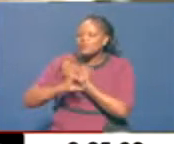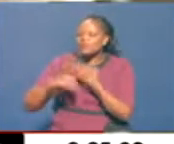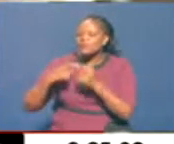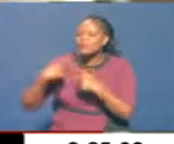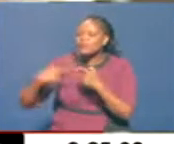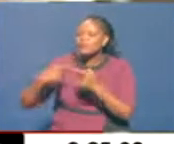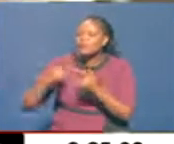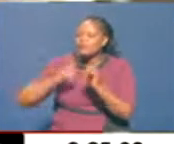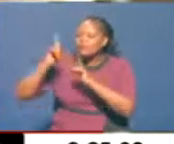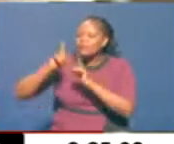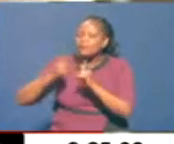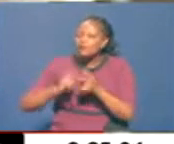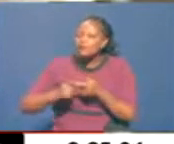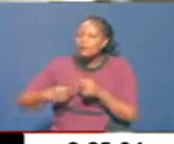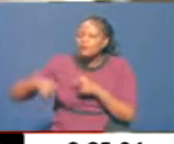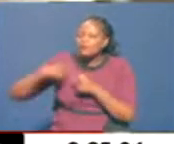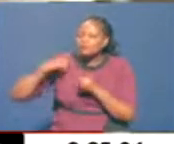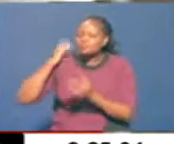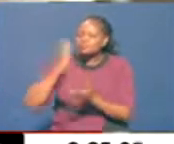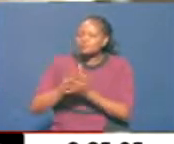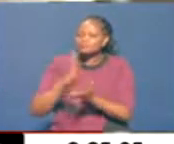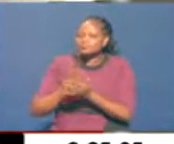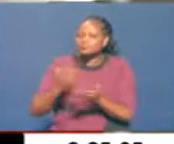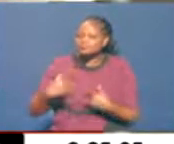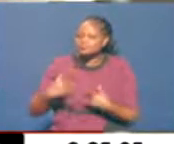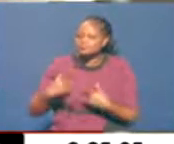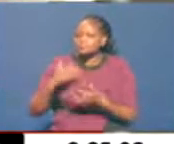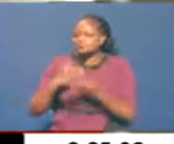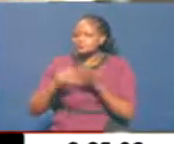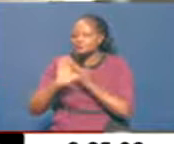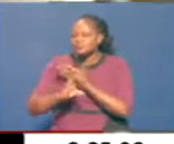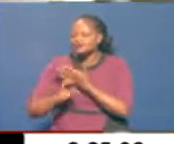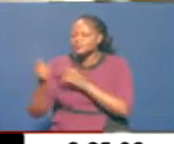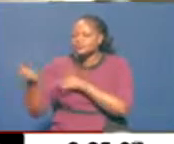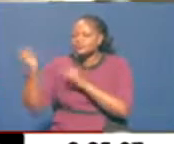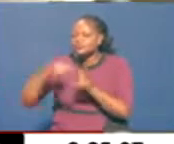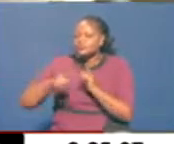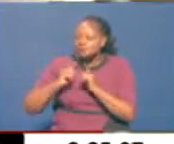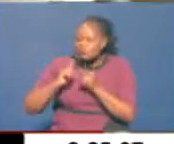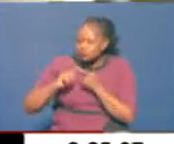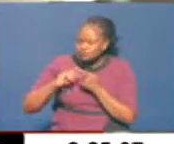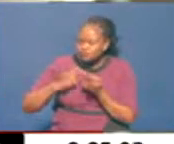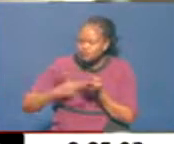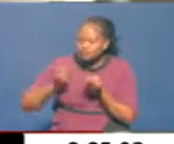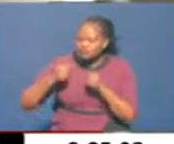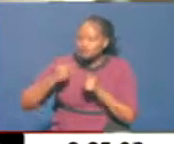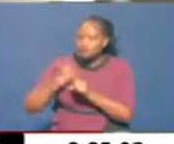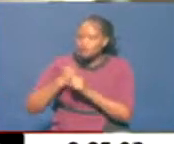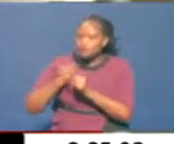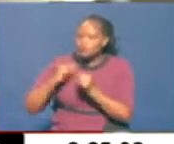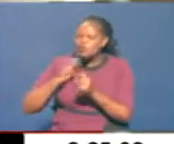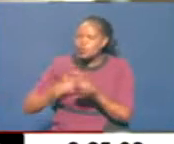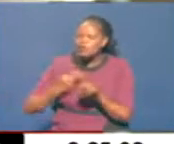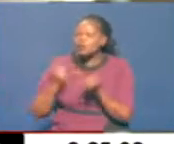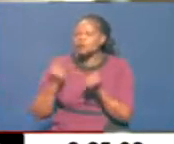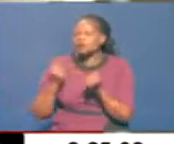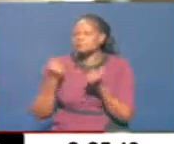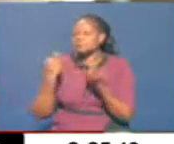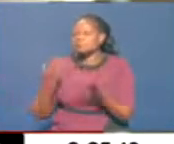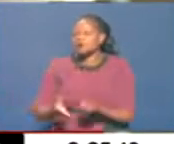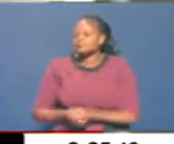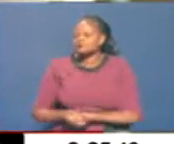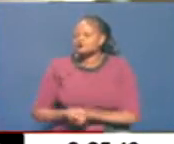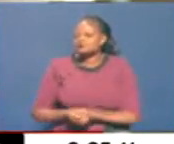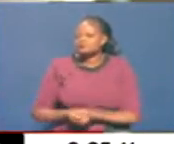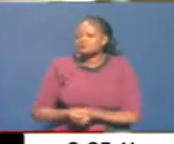journeys. We actually even had some of these countries come in and talk to us and try and, work with us, collaborate with us in terms of painting the